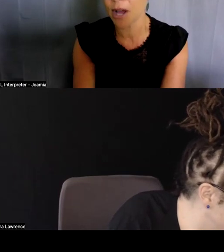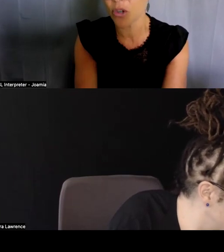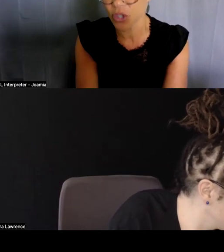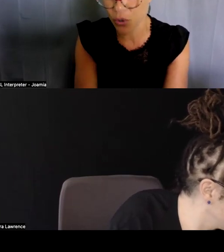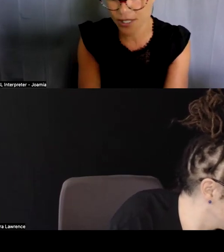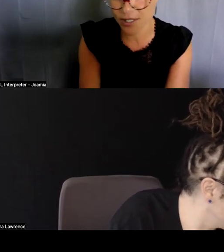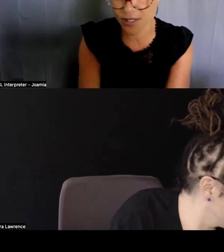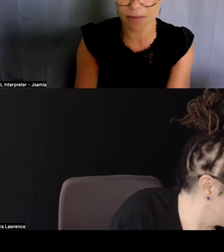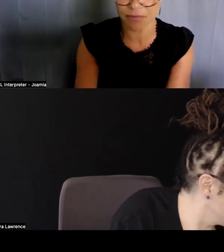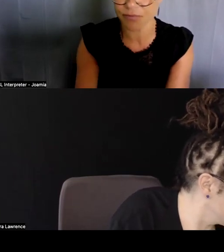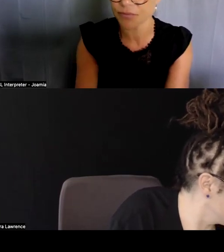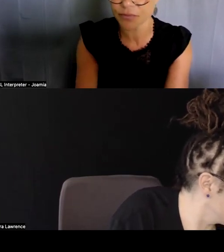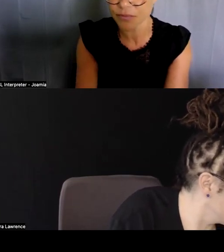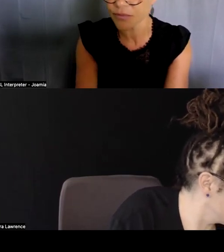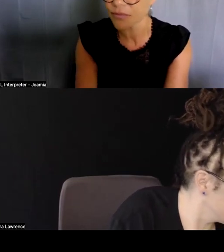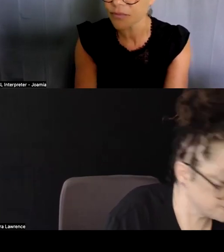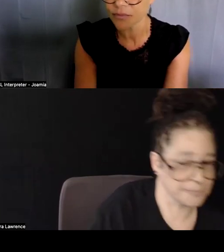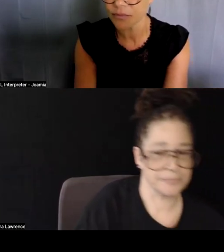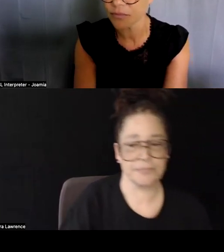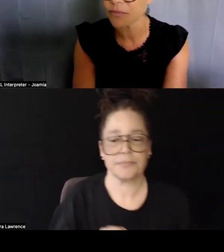knowledgeable about your choices.